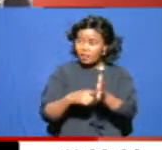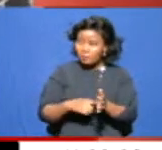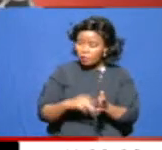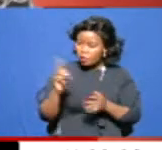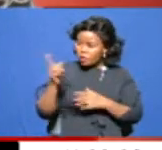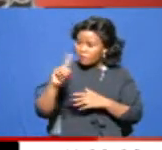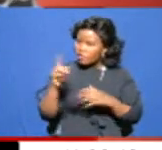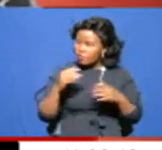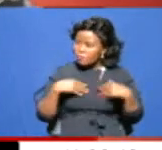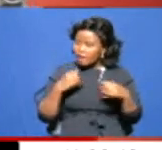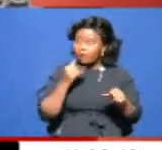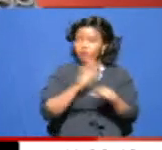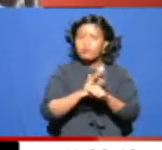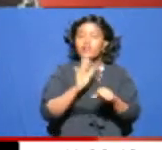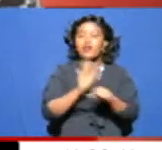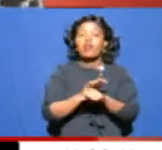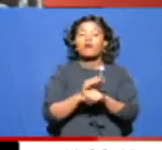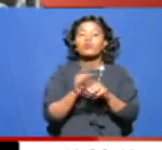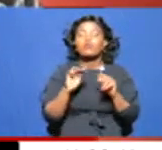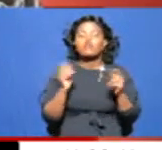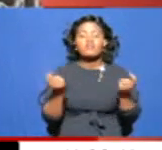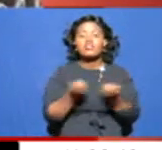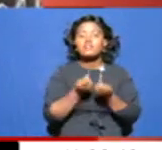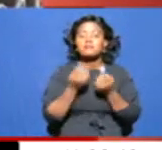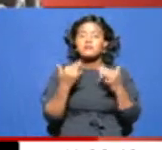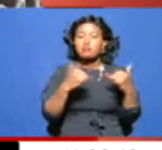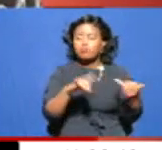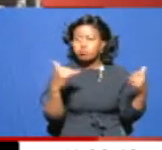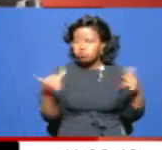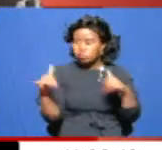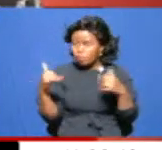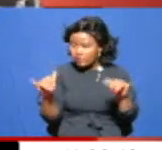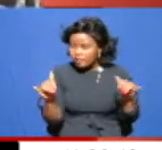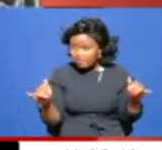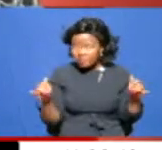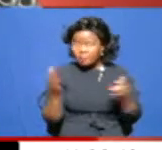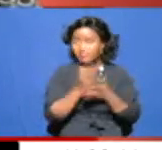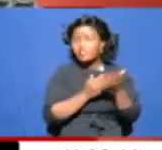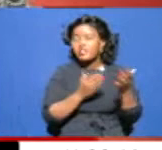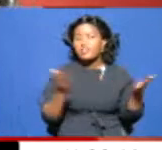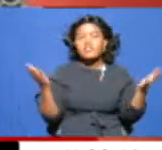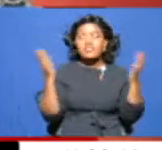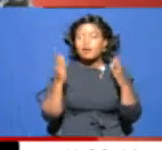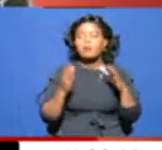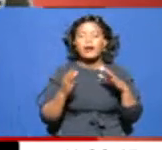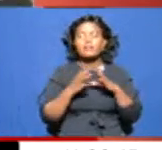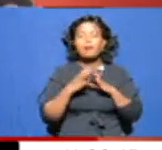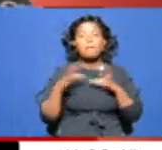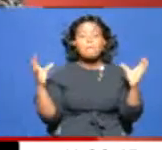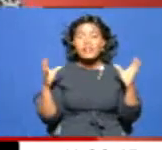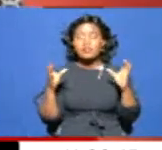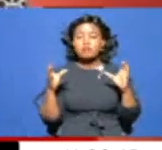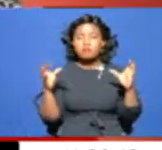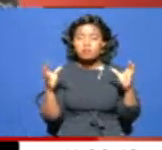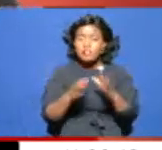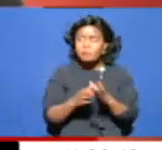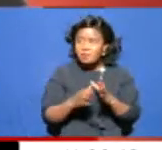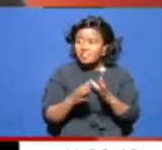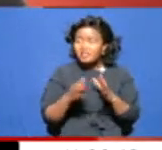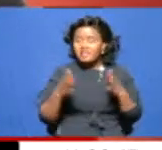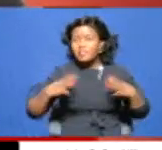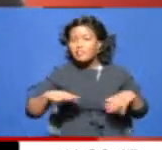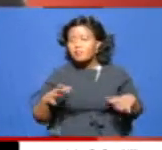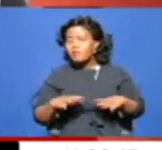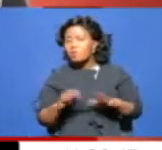in the FKF Premier League, and most of these teams are, some of them are very corporate teams who, after all, fans are not an issue to